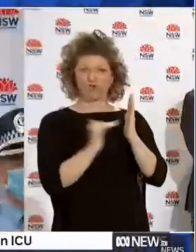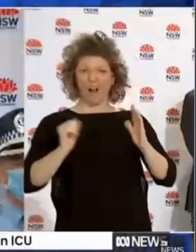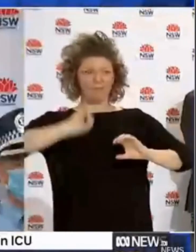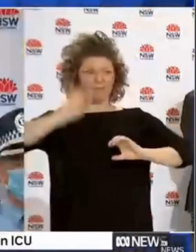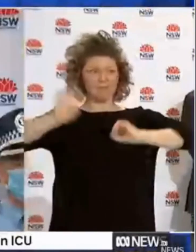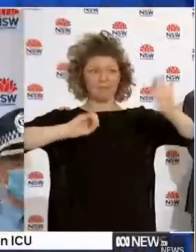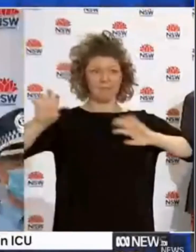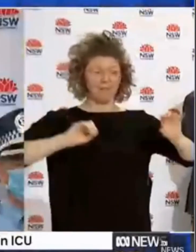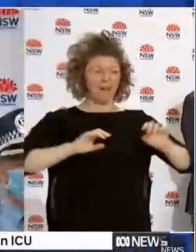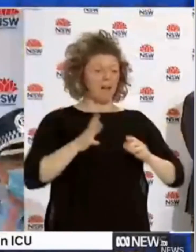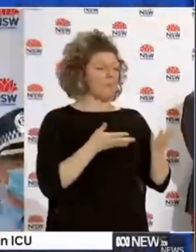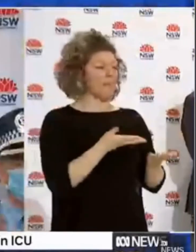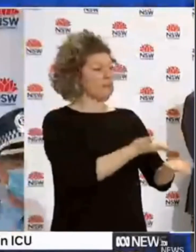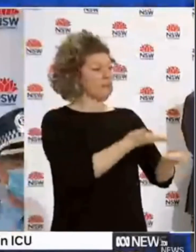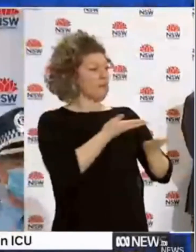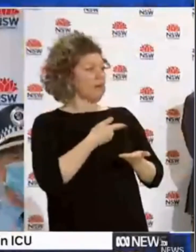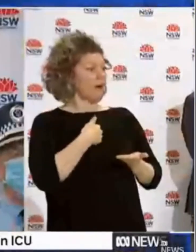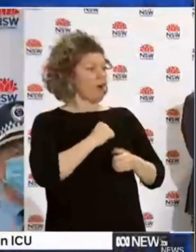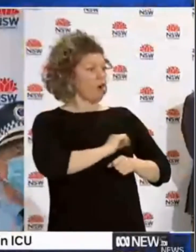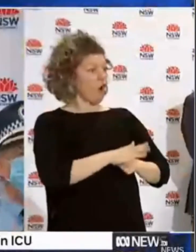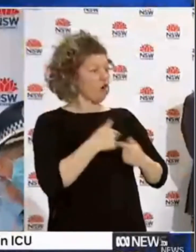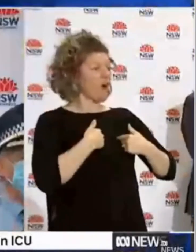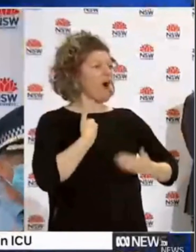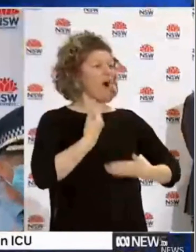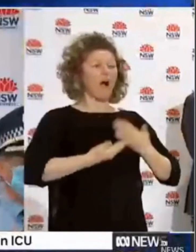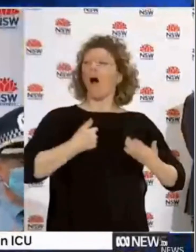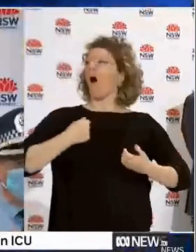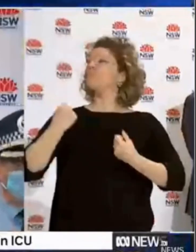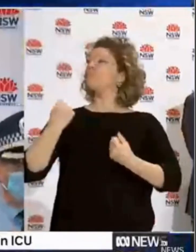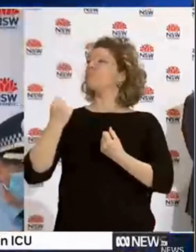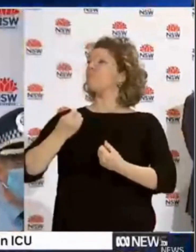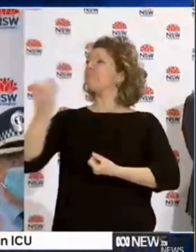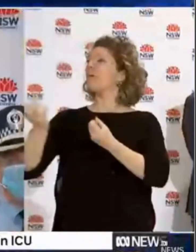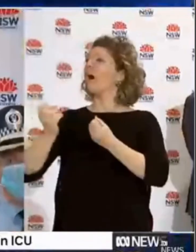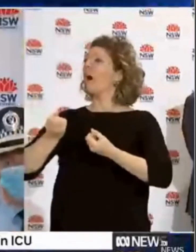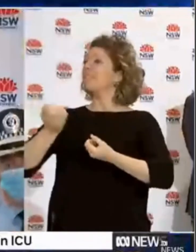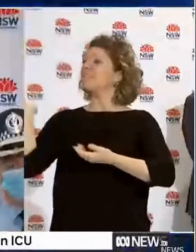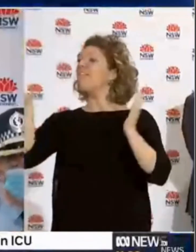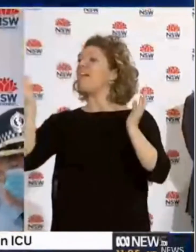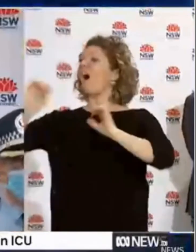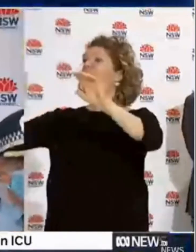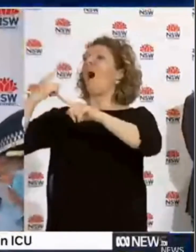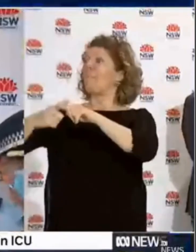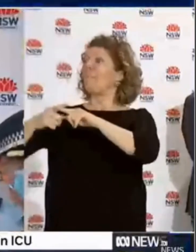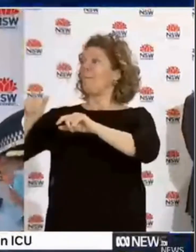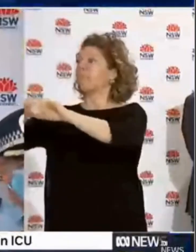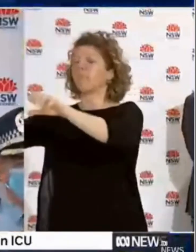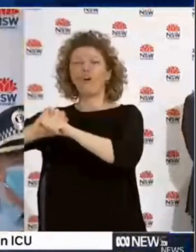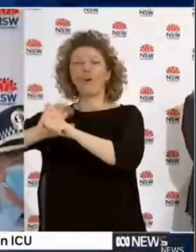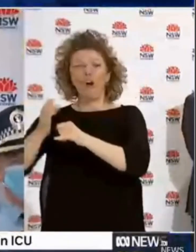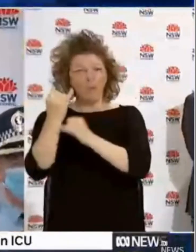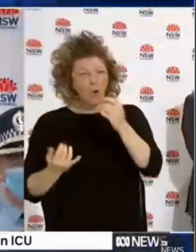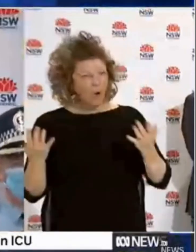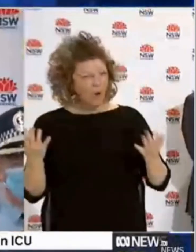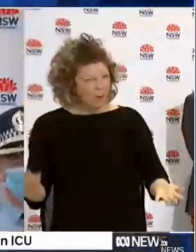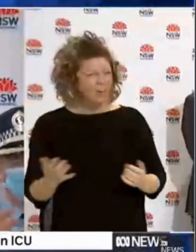companies who have interactions with deliveries to other businesses, because that's a great way for transmission to occur. And so in these sort of